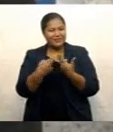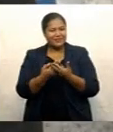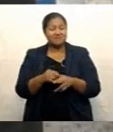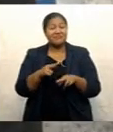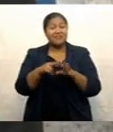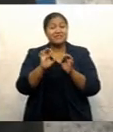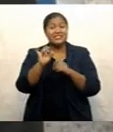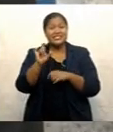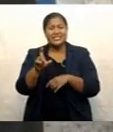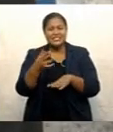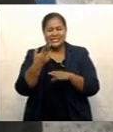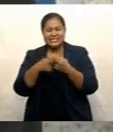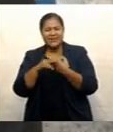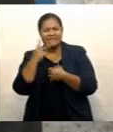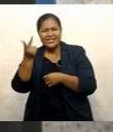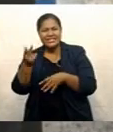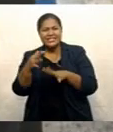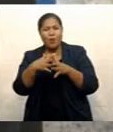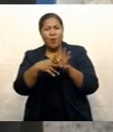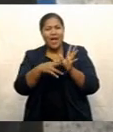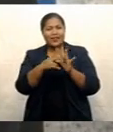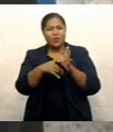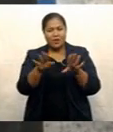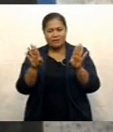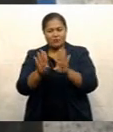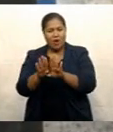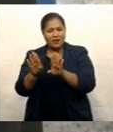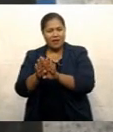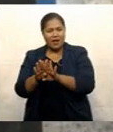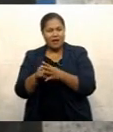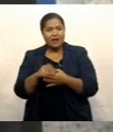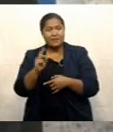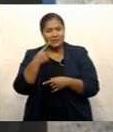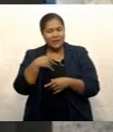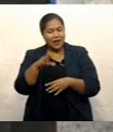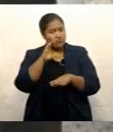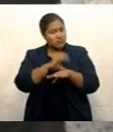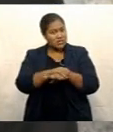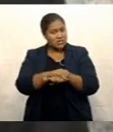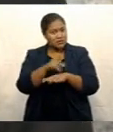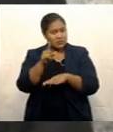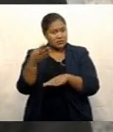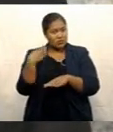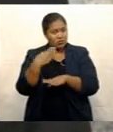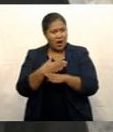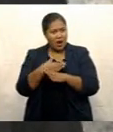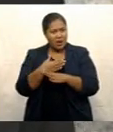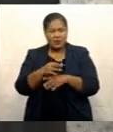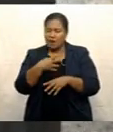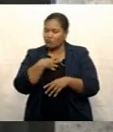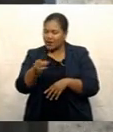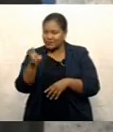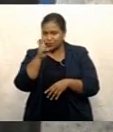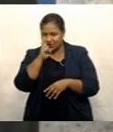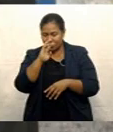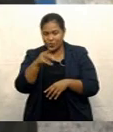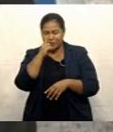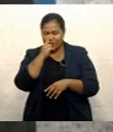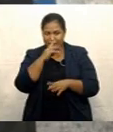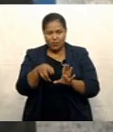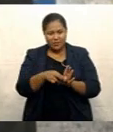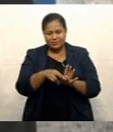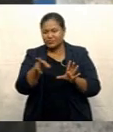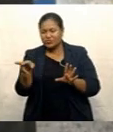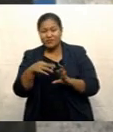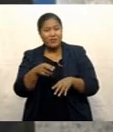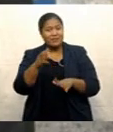News also visited the Wainandoi border, and it was visible that police on duty were more stringent with people wanting to move from the